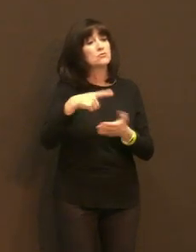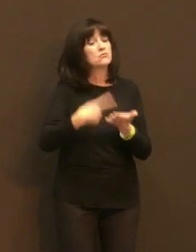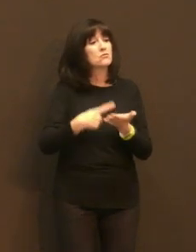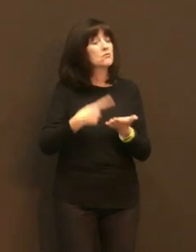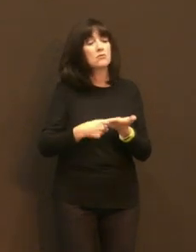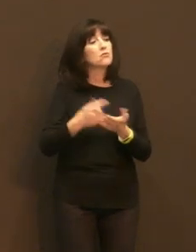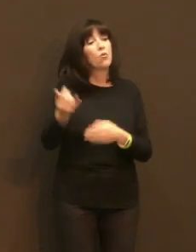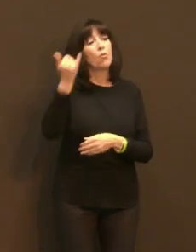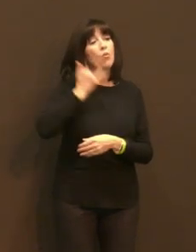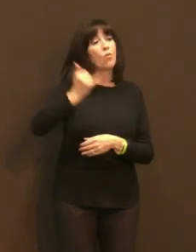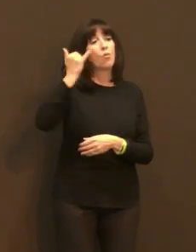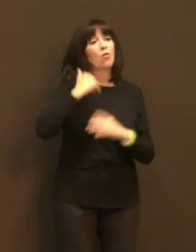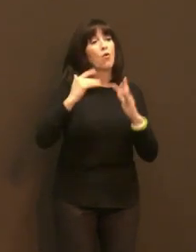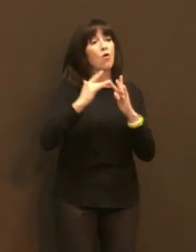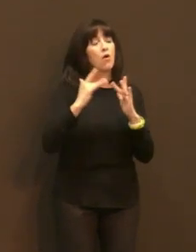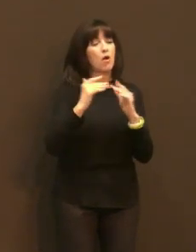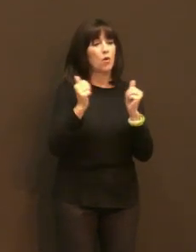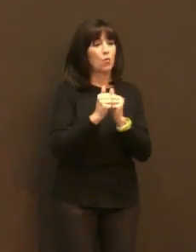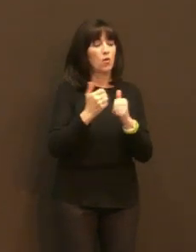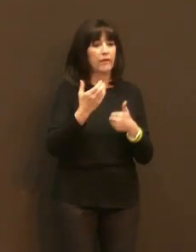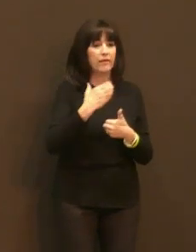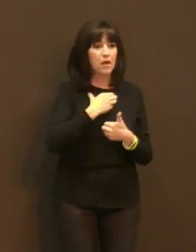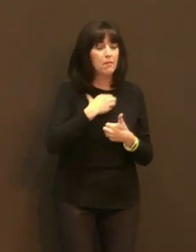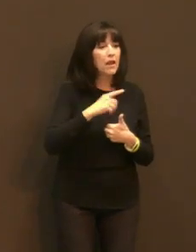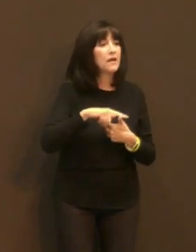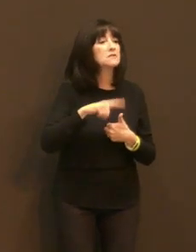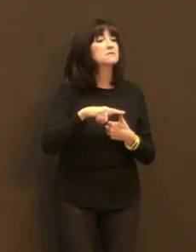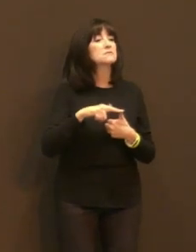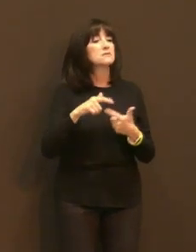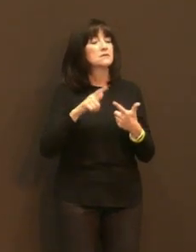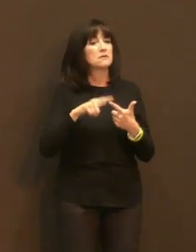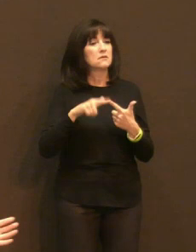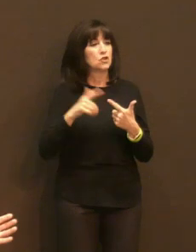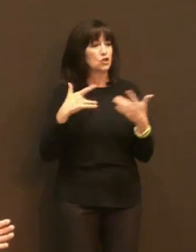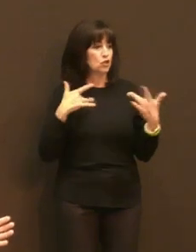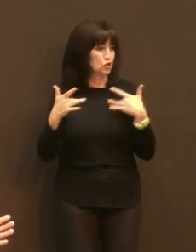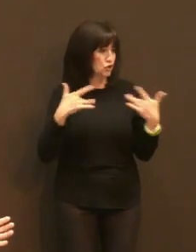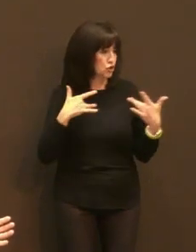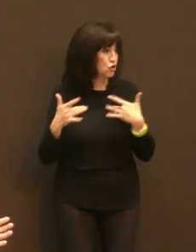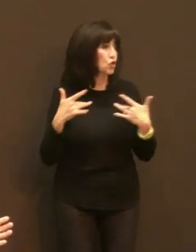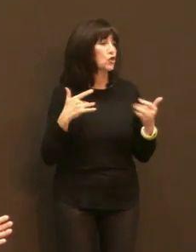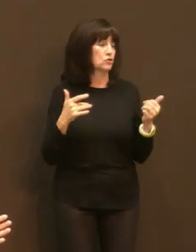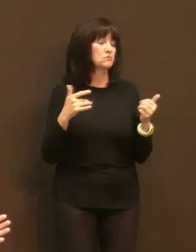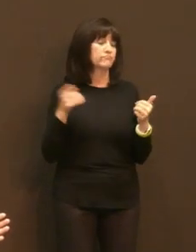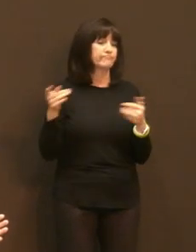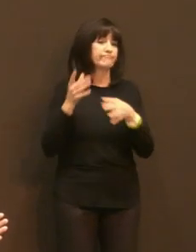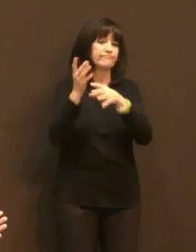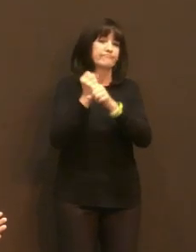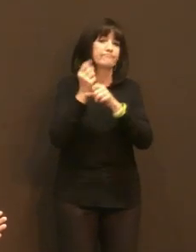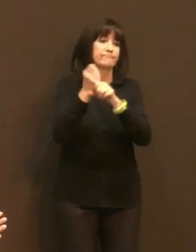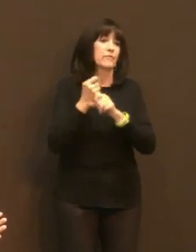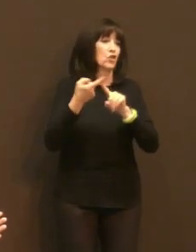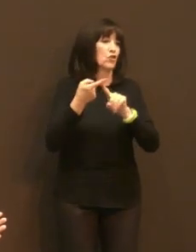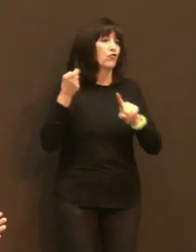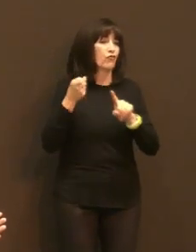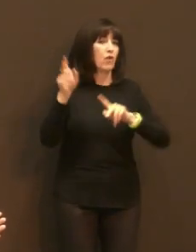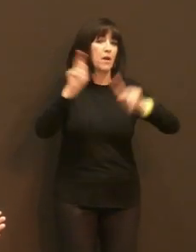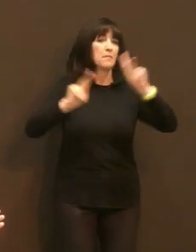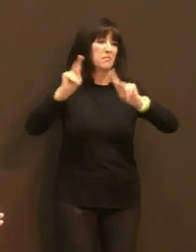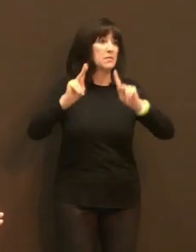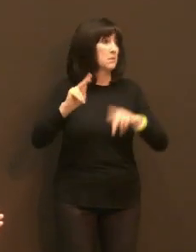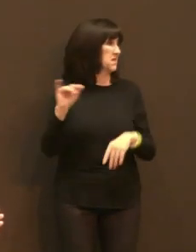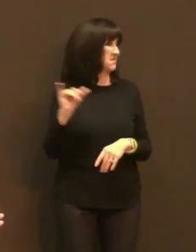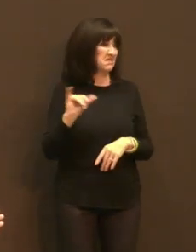complaints, concerns, questions that they're getting from their constituents. And I know everybody up here has been taking those